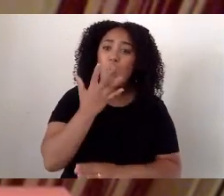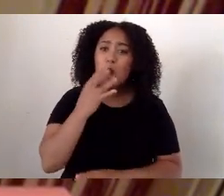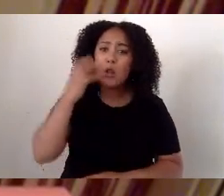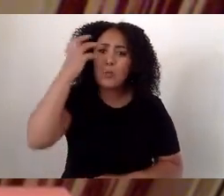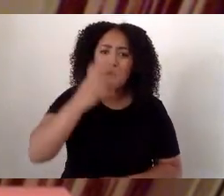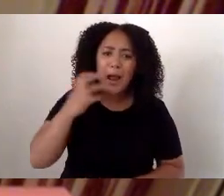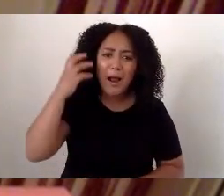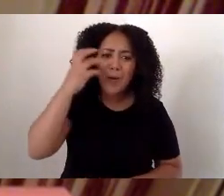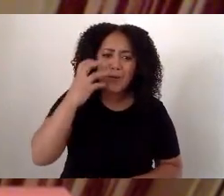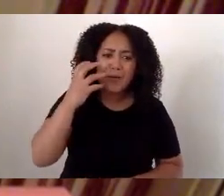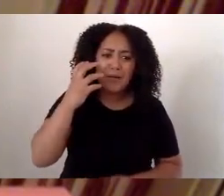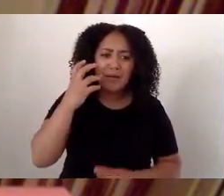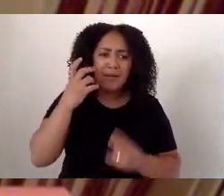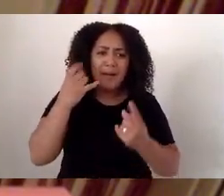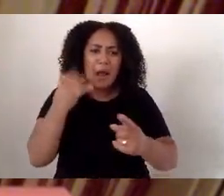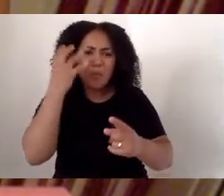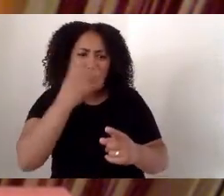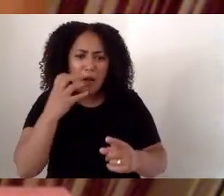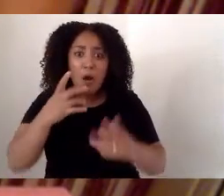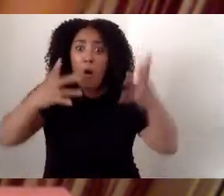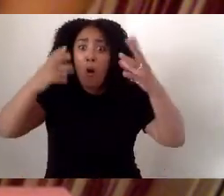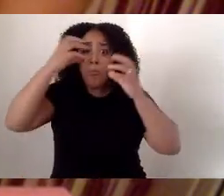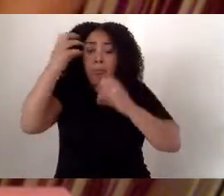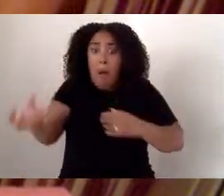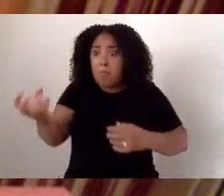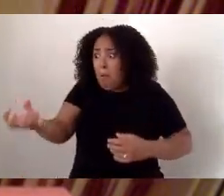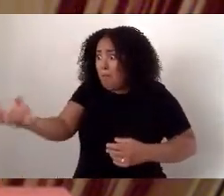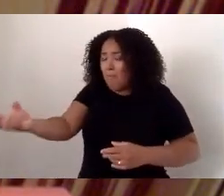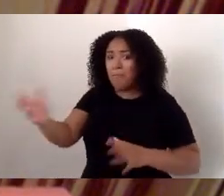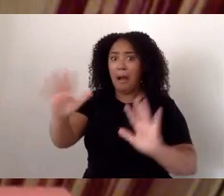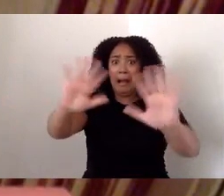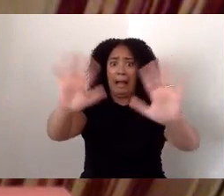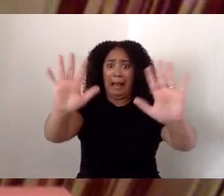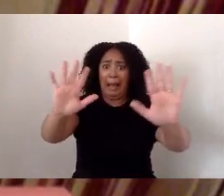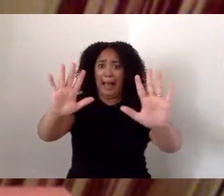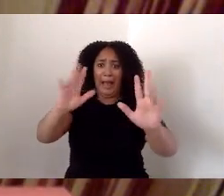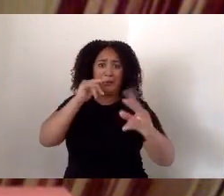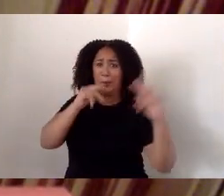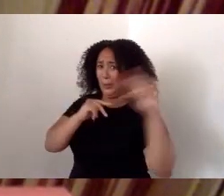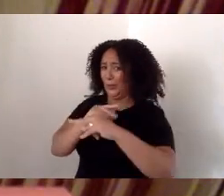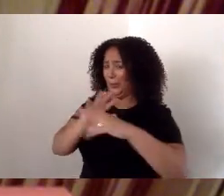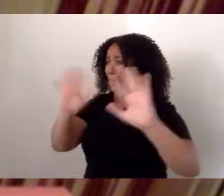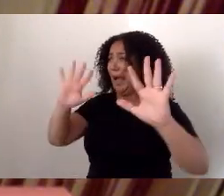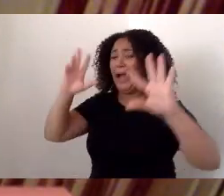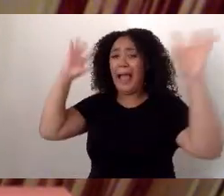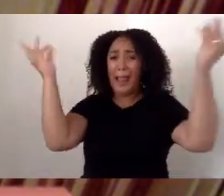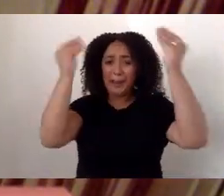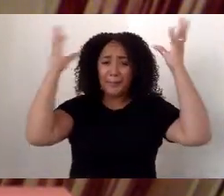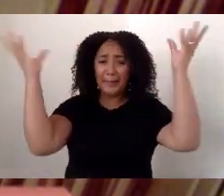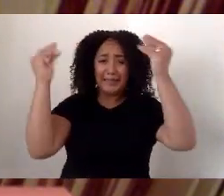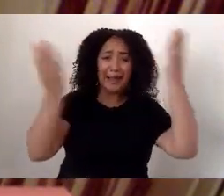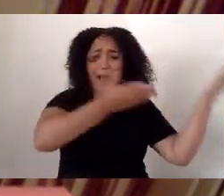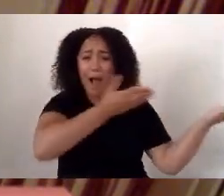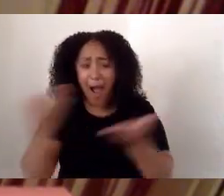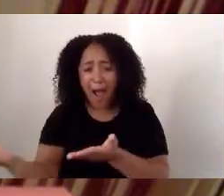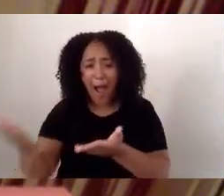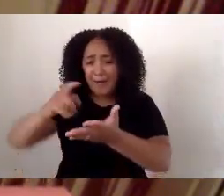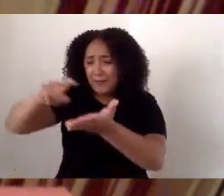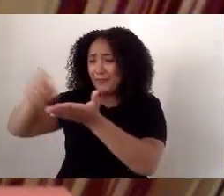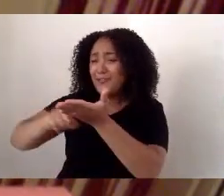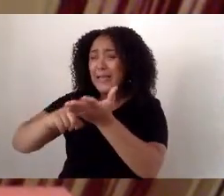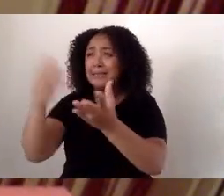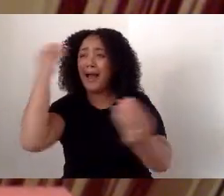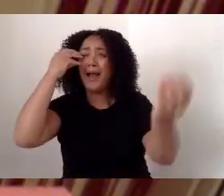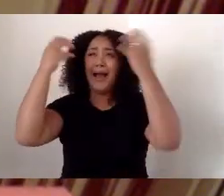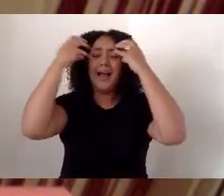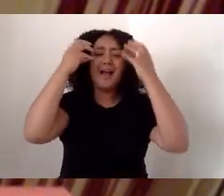fell off. Ah, don't look. Traumatic. We need an ambulance, here we go. If an eye falls off, not